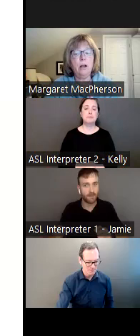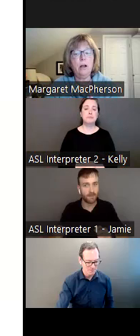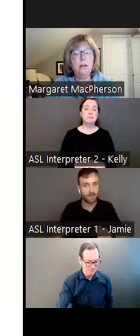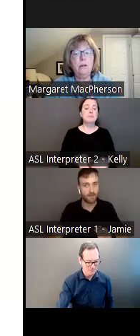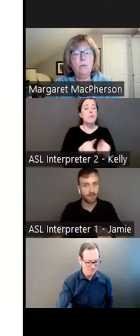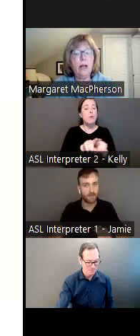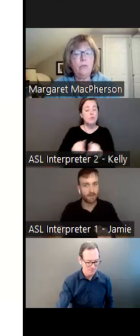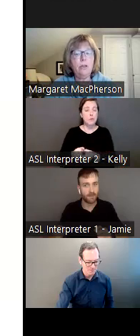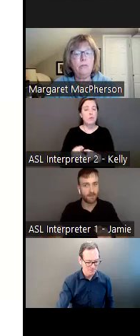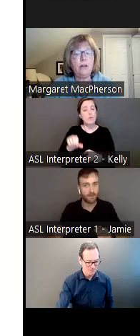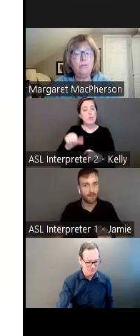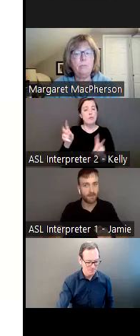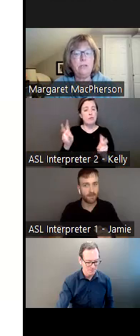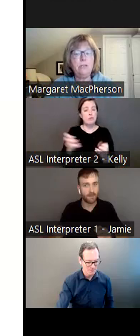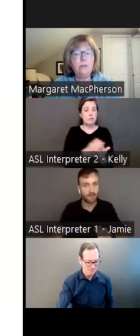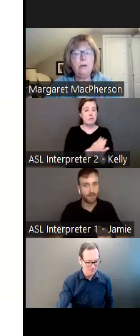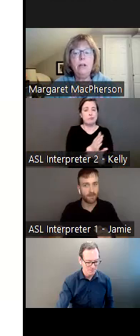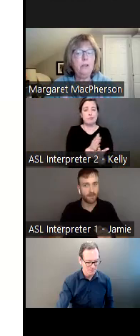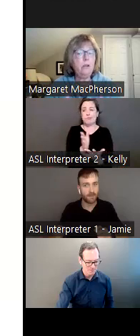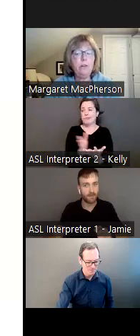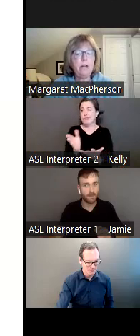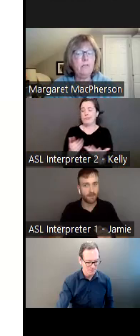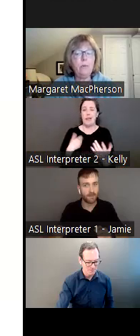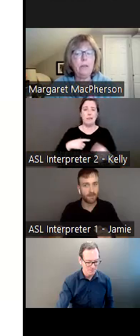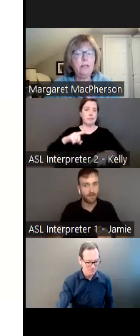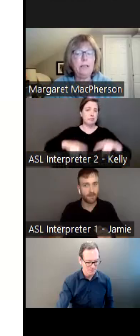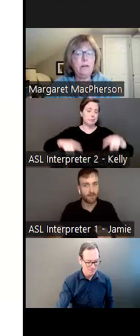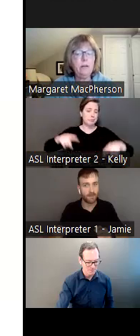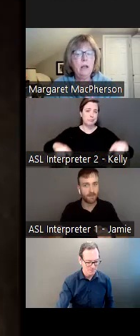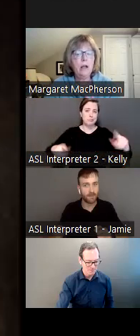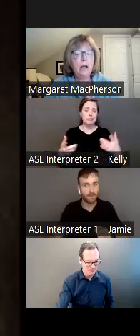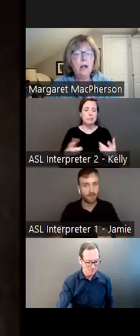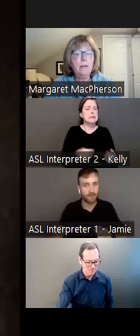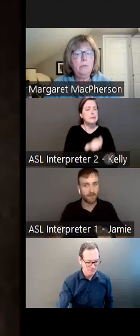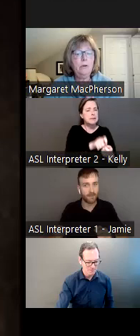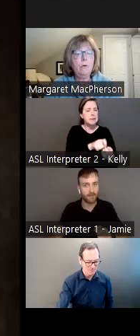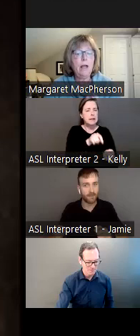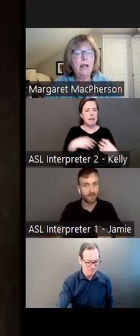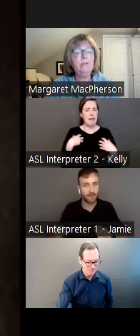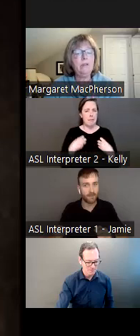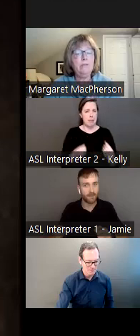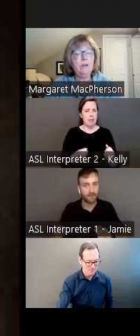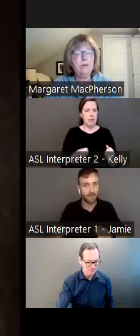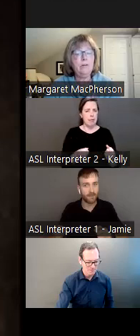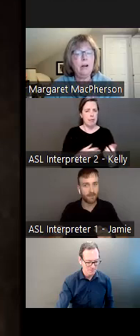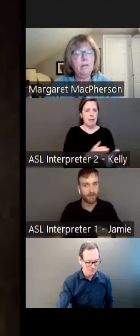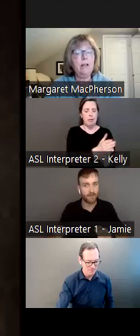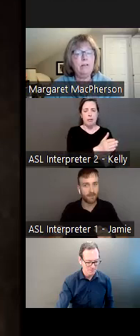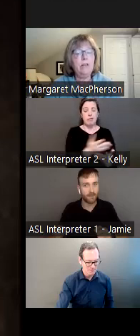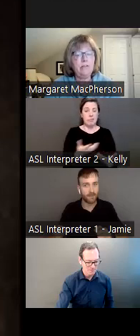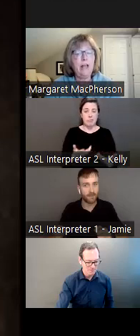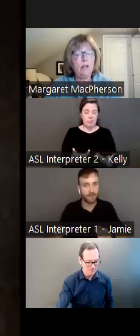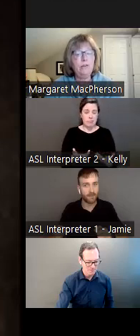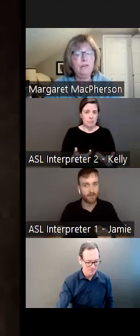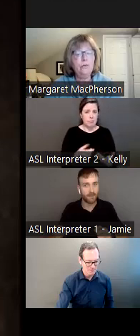which, you know, the healthcare sector in particular, you can go to the next one, Nadine, you know, hasn't considered